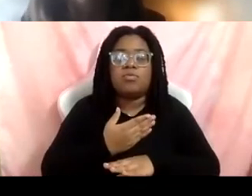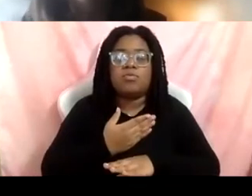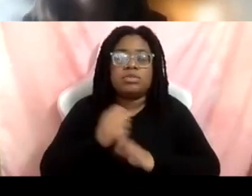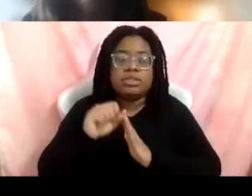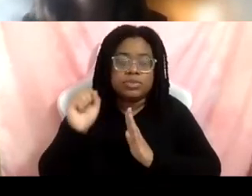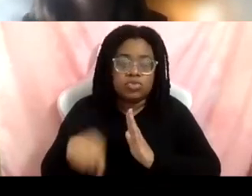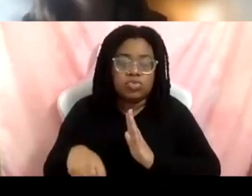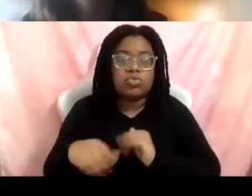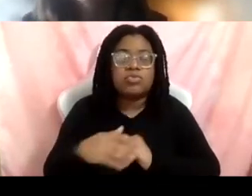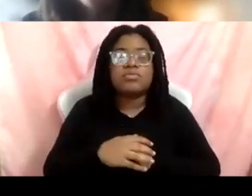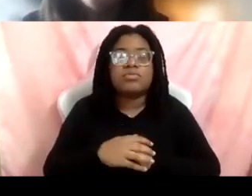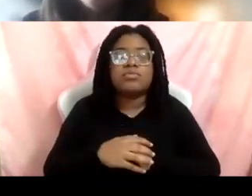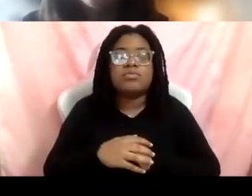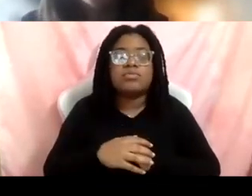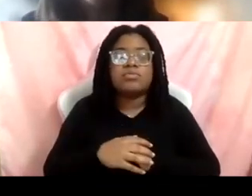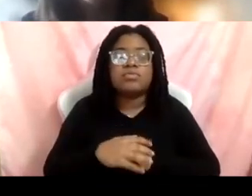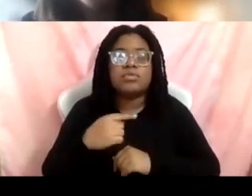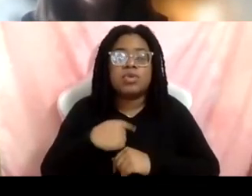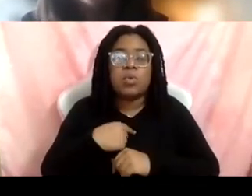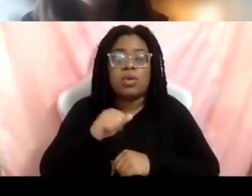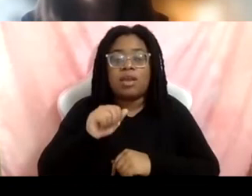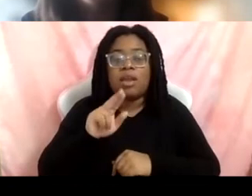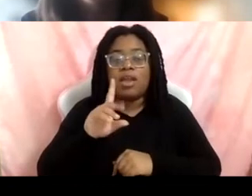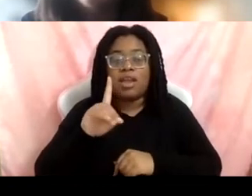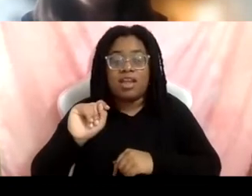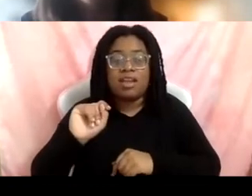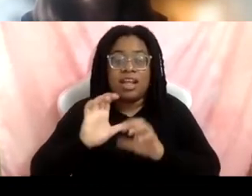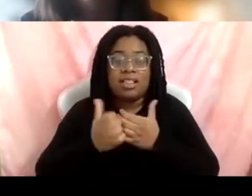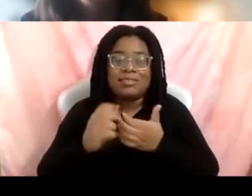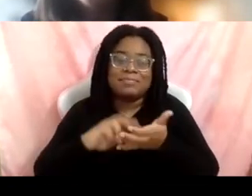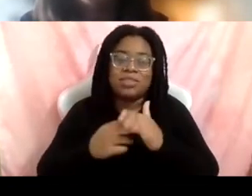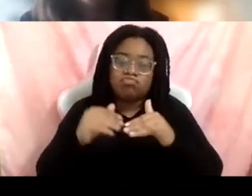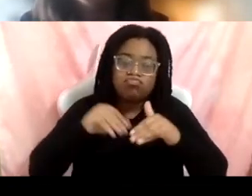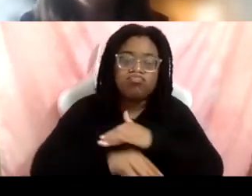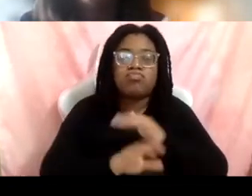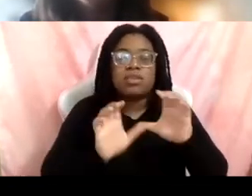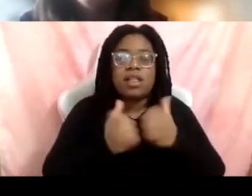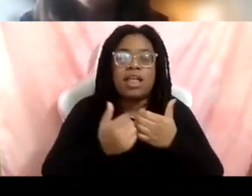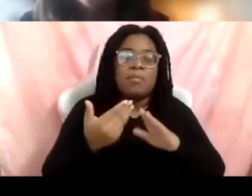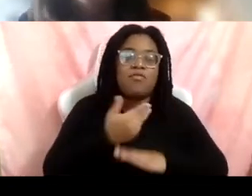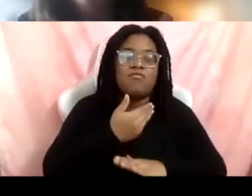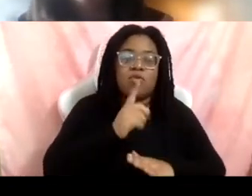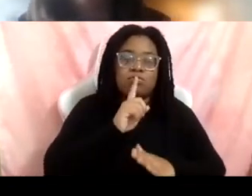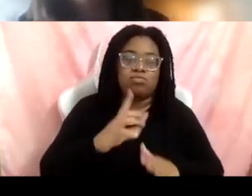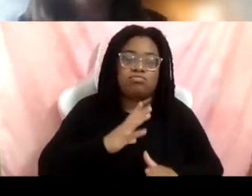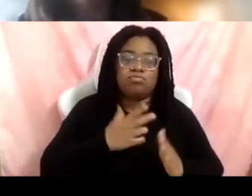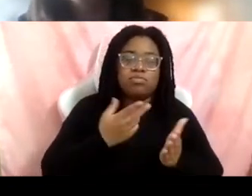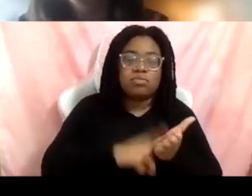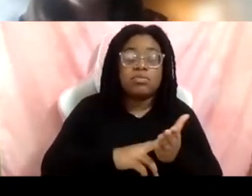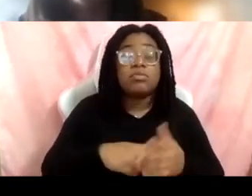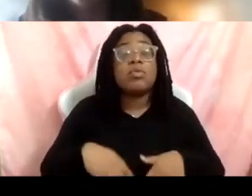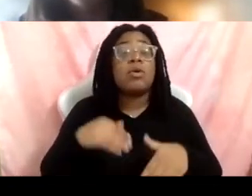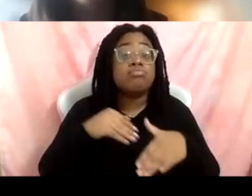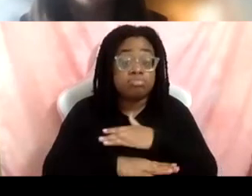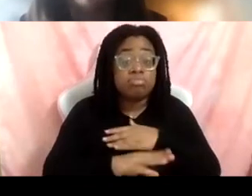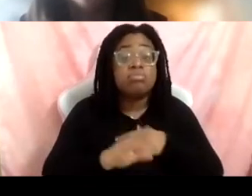whatever, we kind of audit classes before we decide what we want to take. So one such classroom I went into to audit was